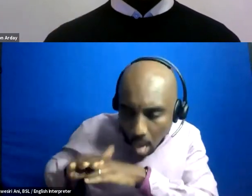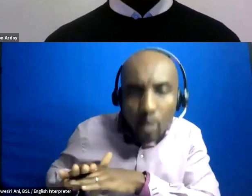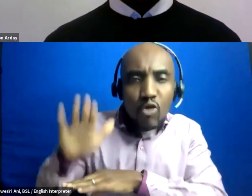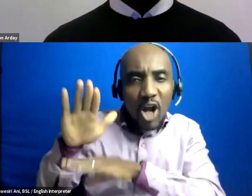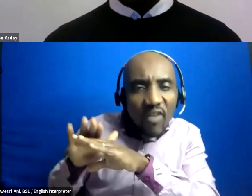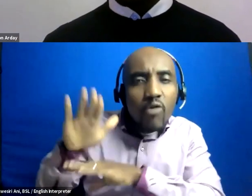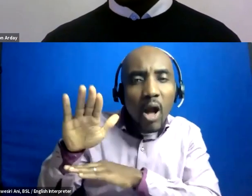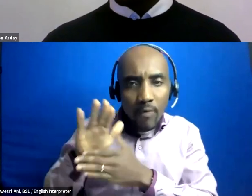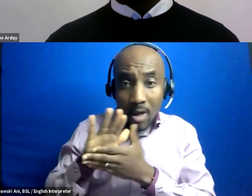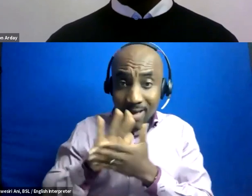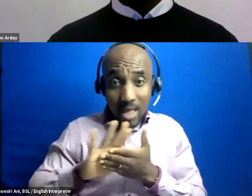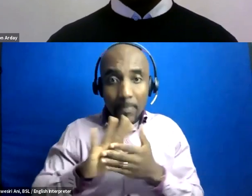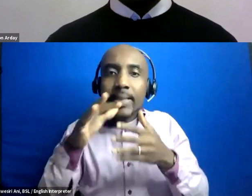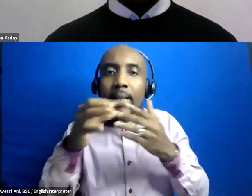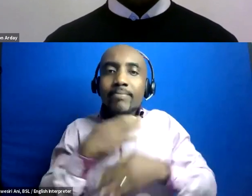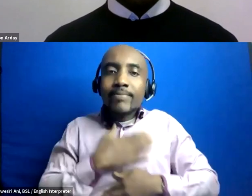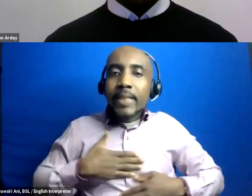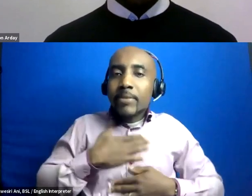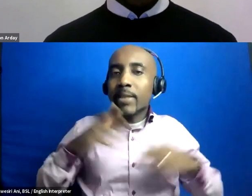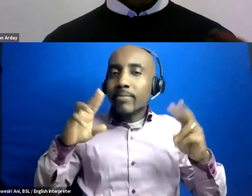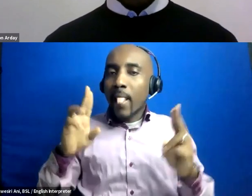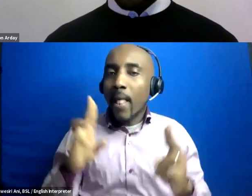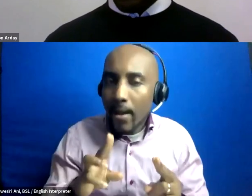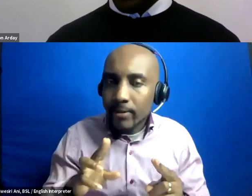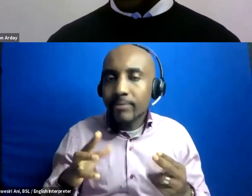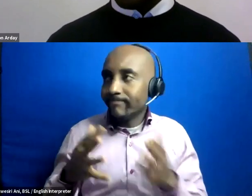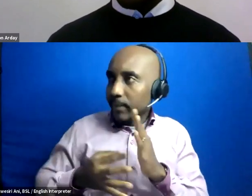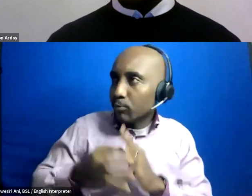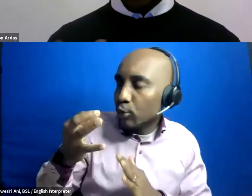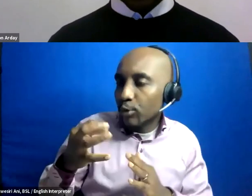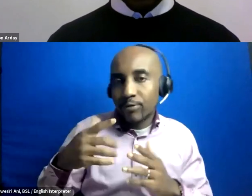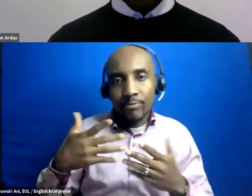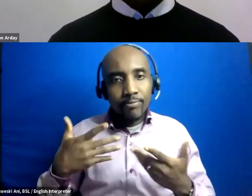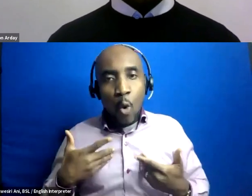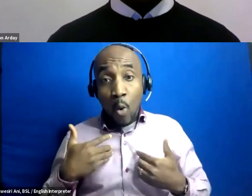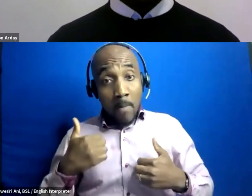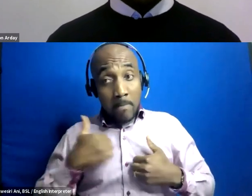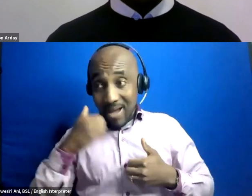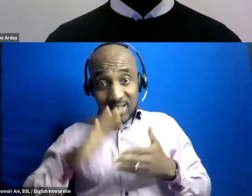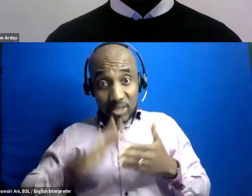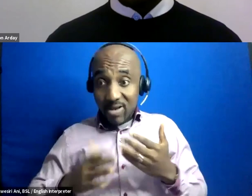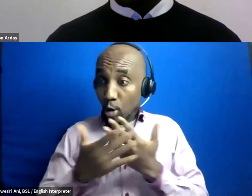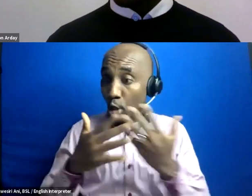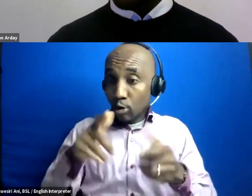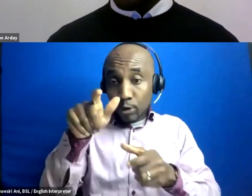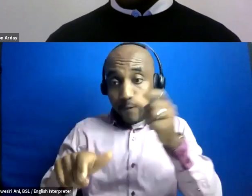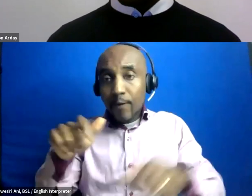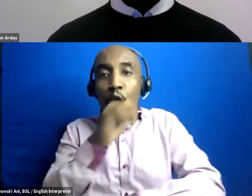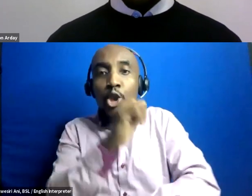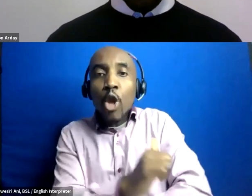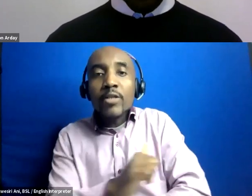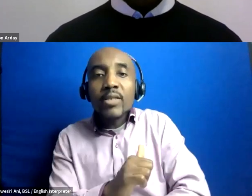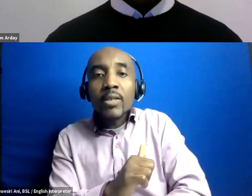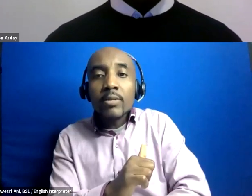of reduction of symptoms or kind of things like that. It's, for me and for a lot of mental health nurses,